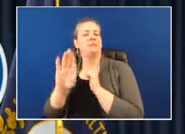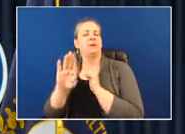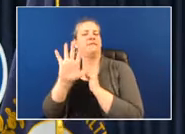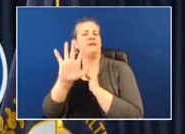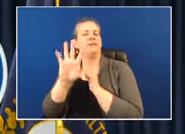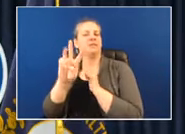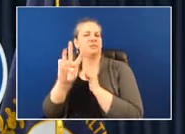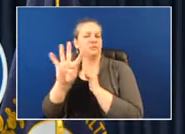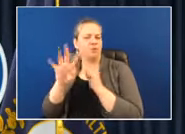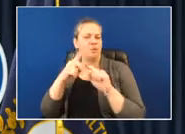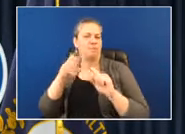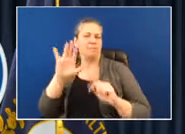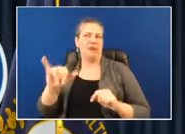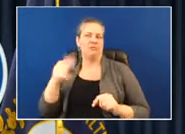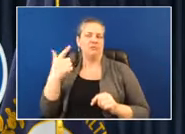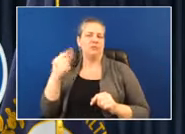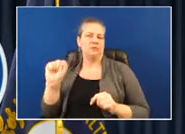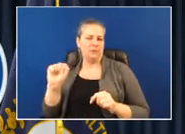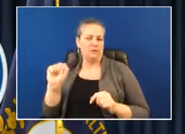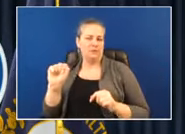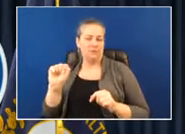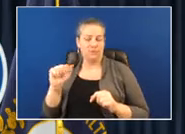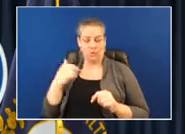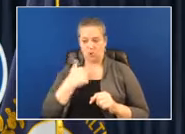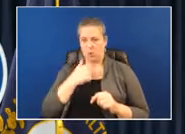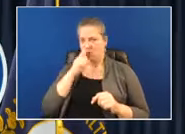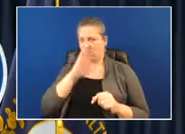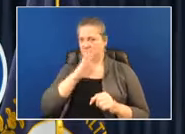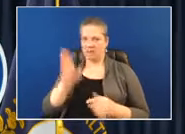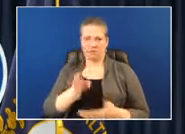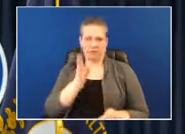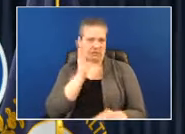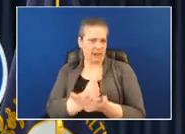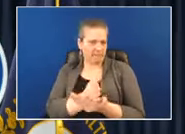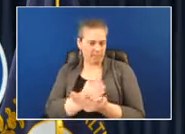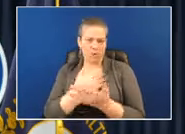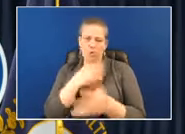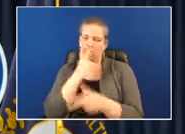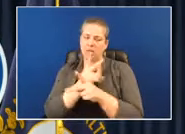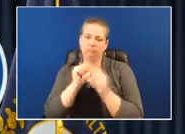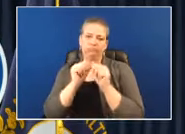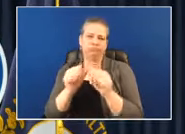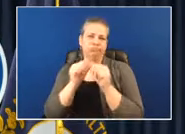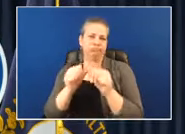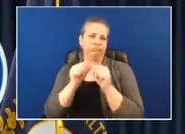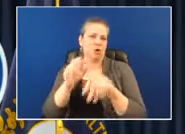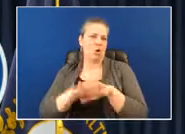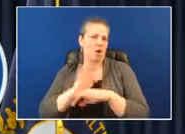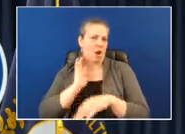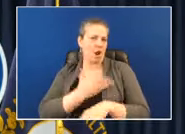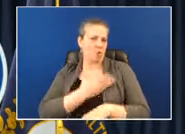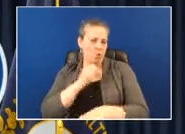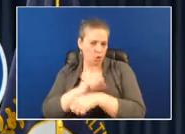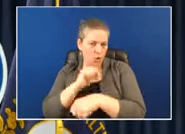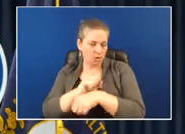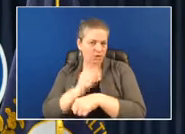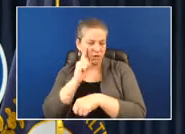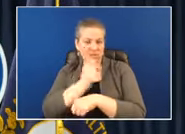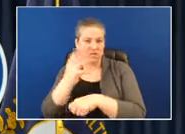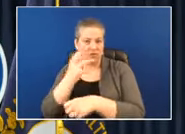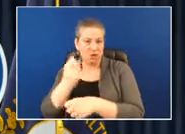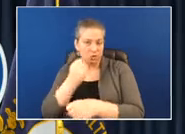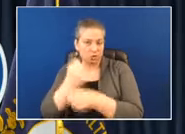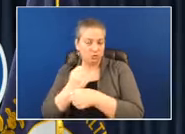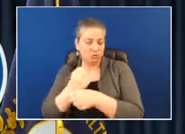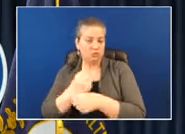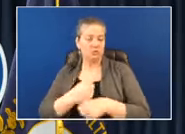General Assembly. We will never stop in continuing to build upon the work that we've done over the past few years as we advance